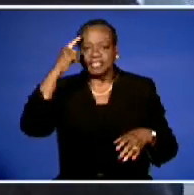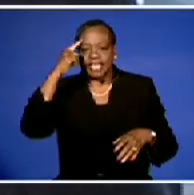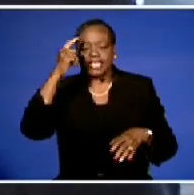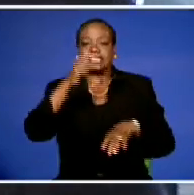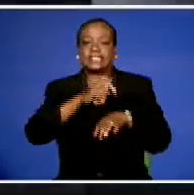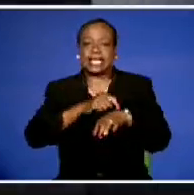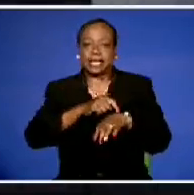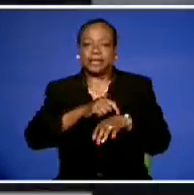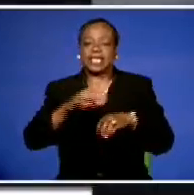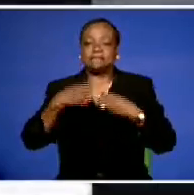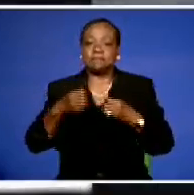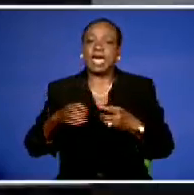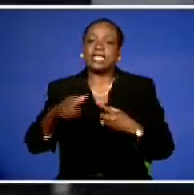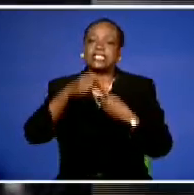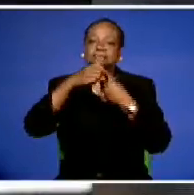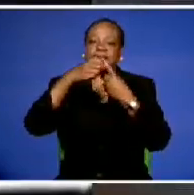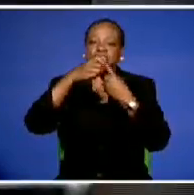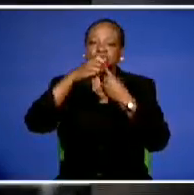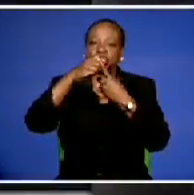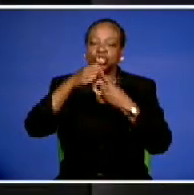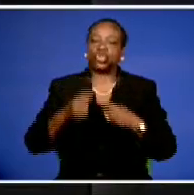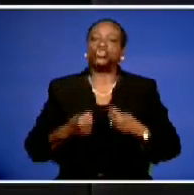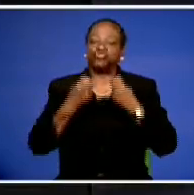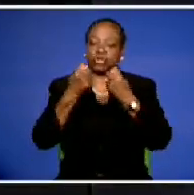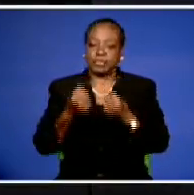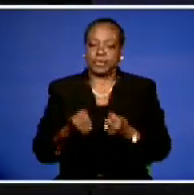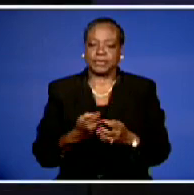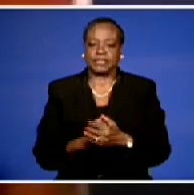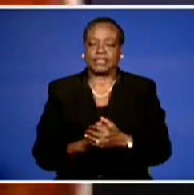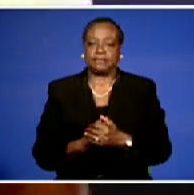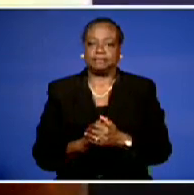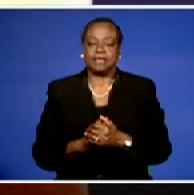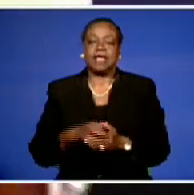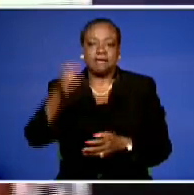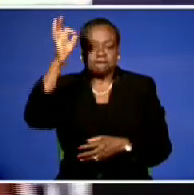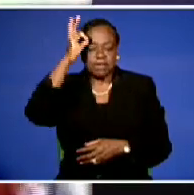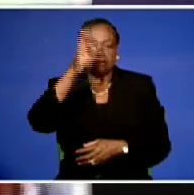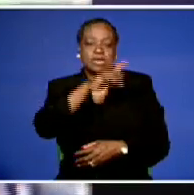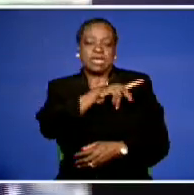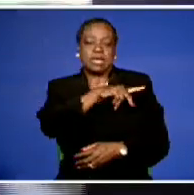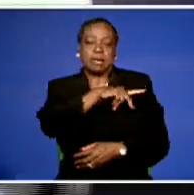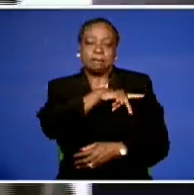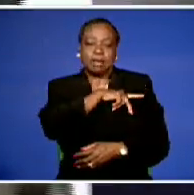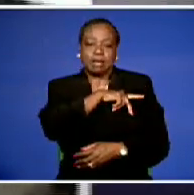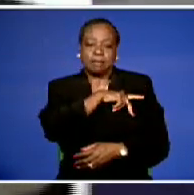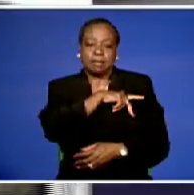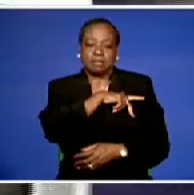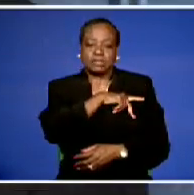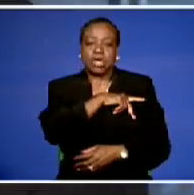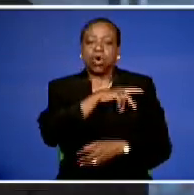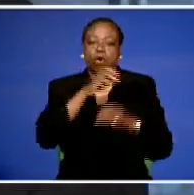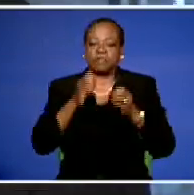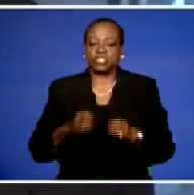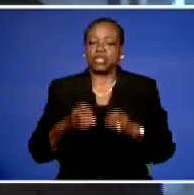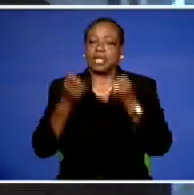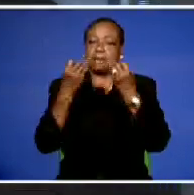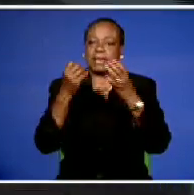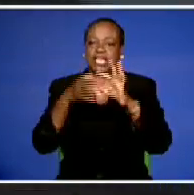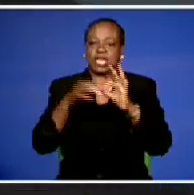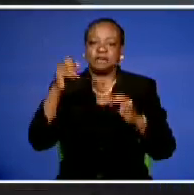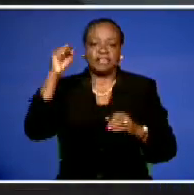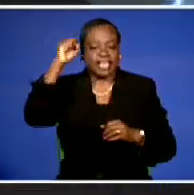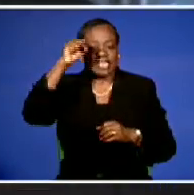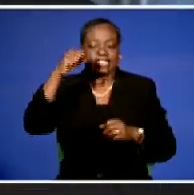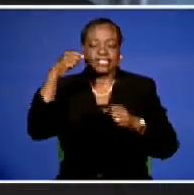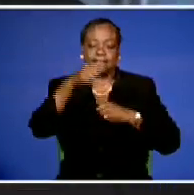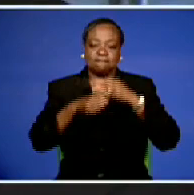special tributes. Former judge and commissioner of the BBC, Fernley Palmer, officiated many of Obed's fights. The best thing when he won